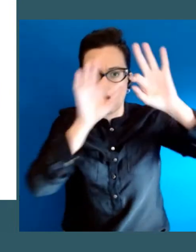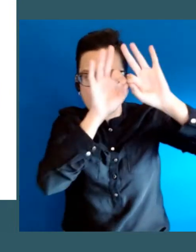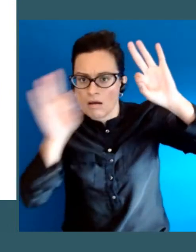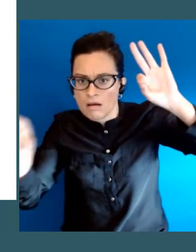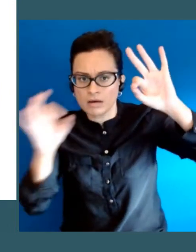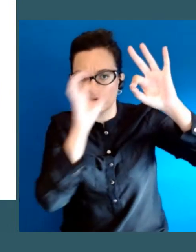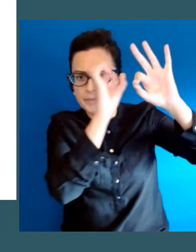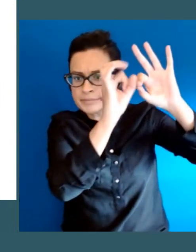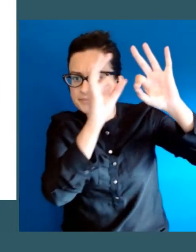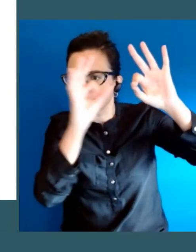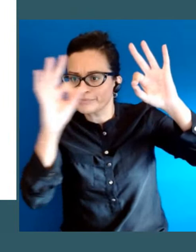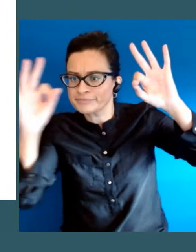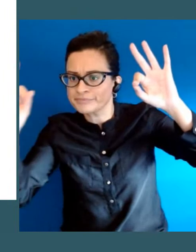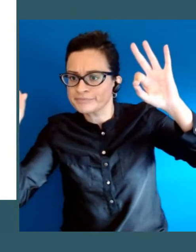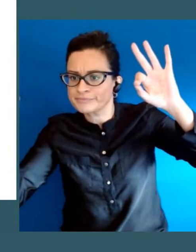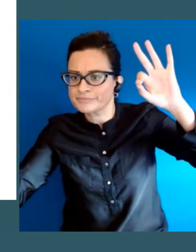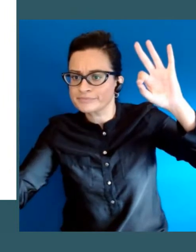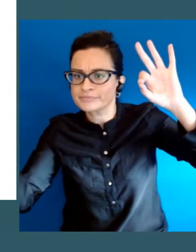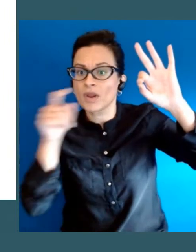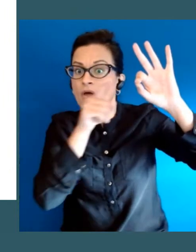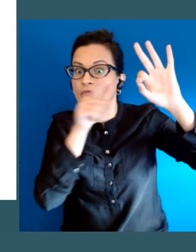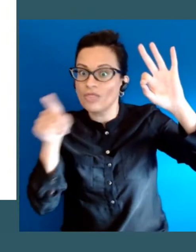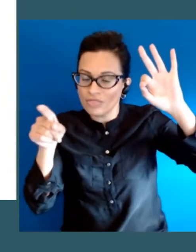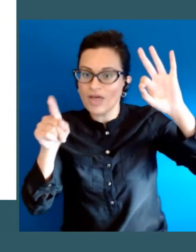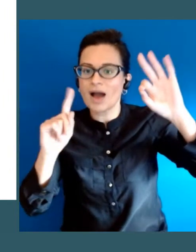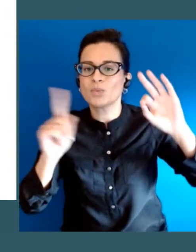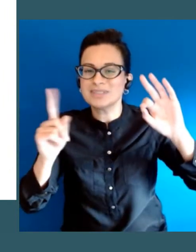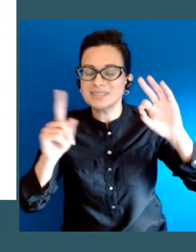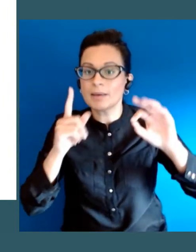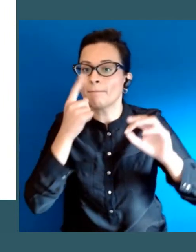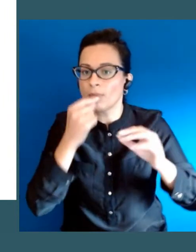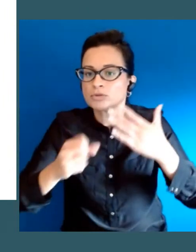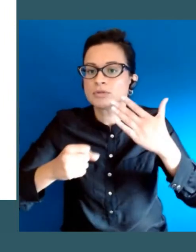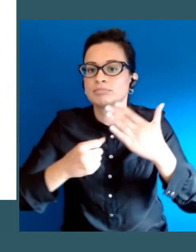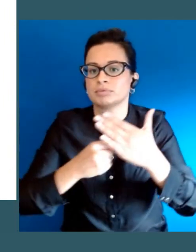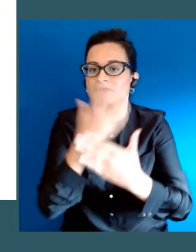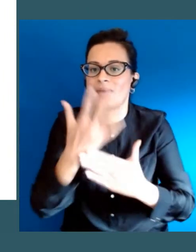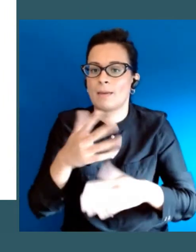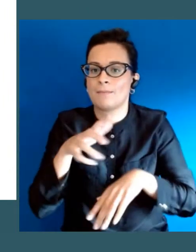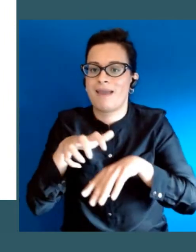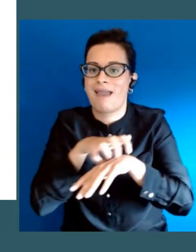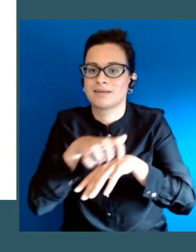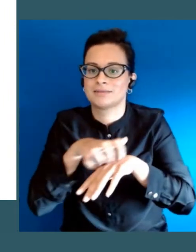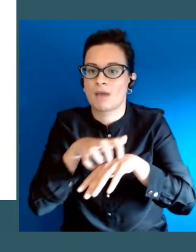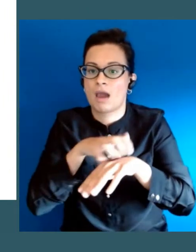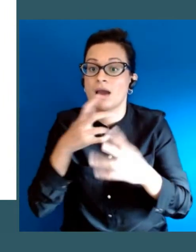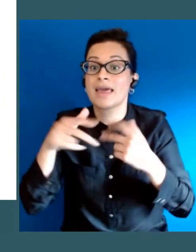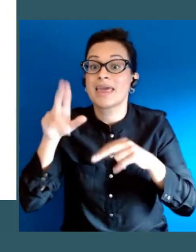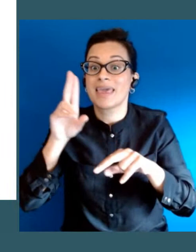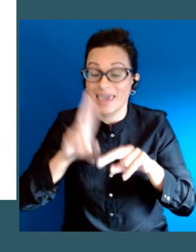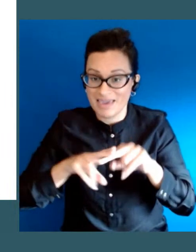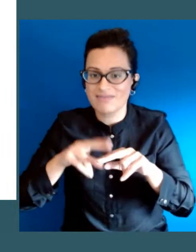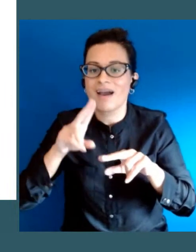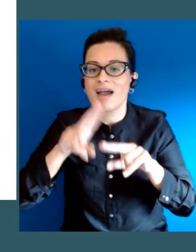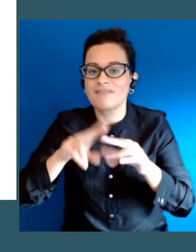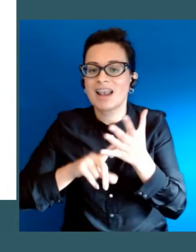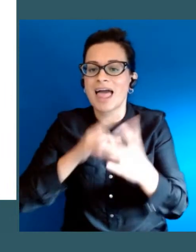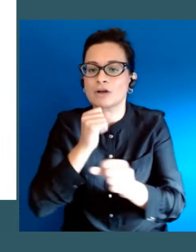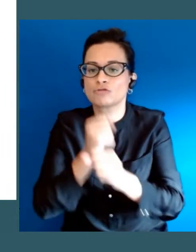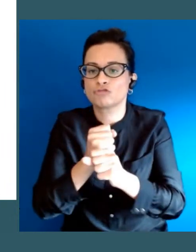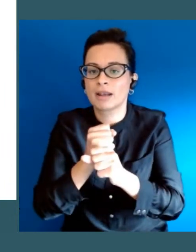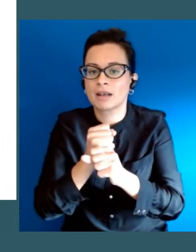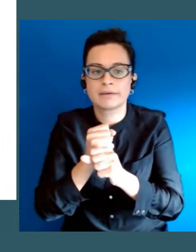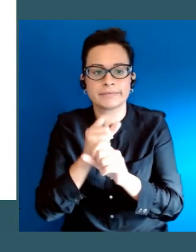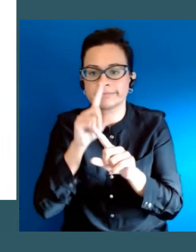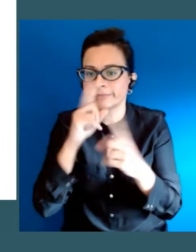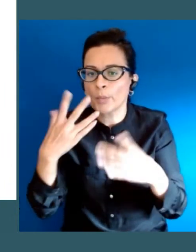of development of eczema in individuals who have filaggrin loss of function. And